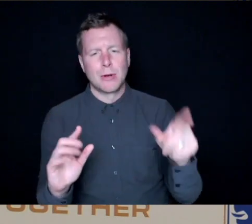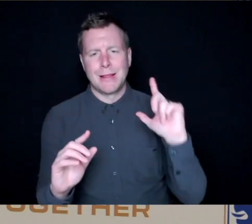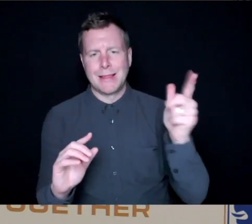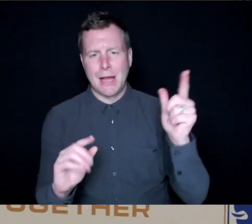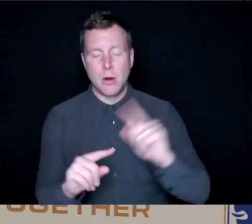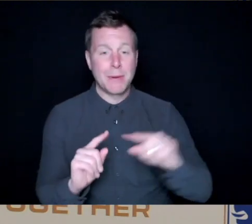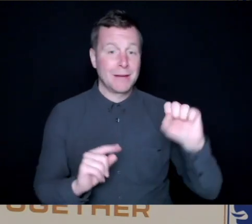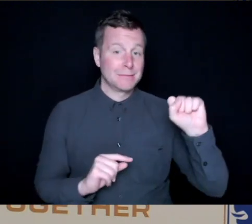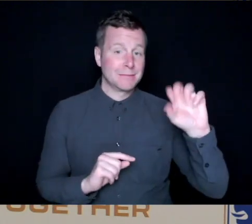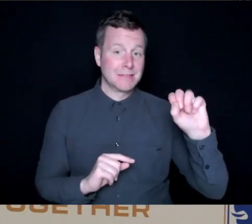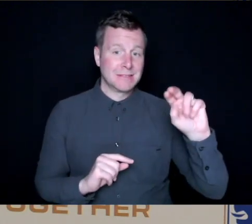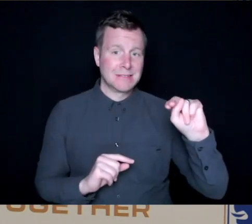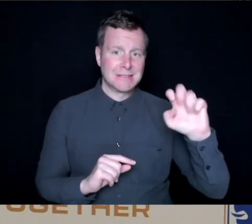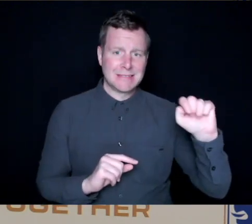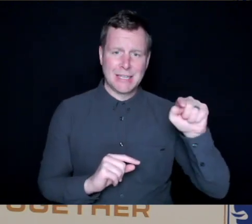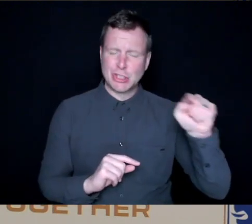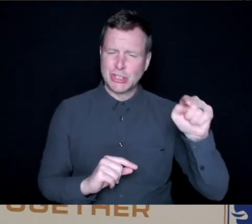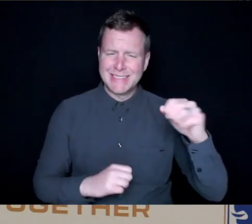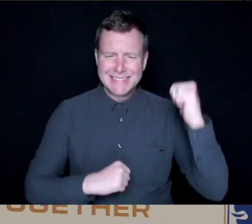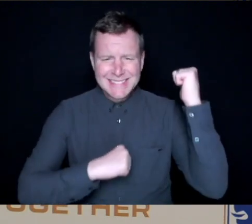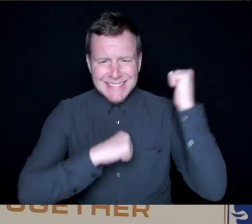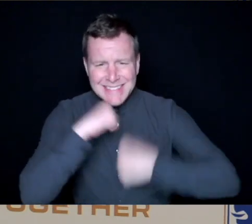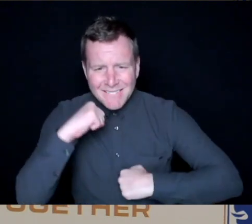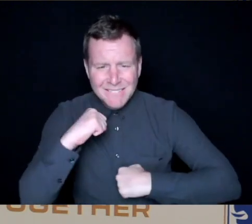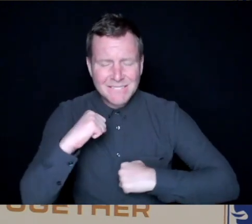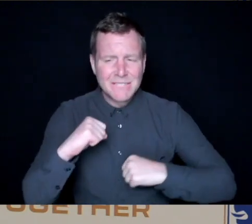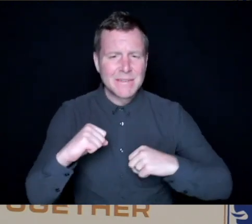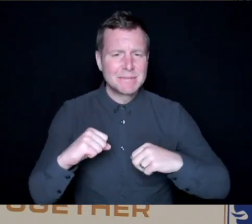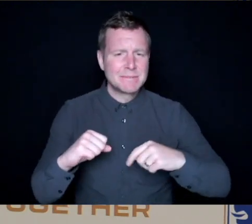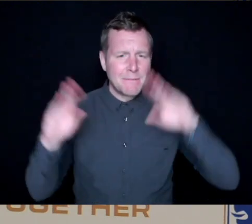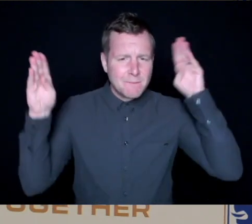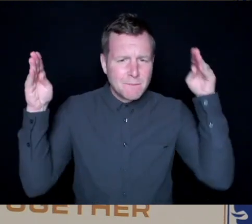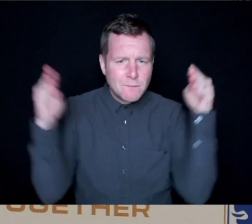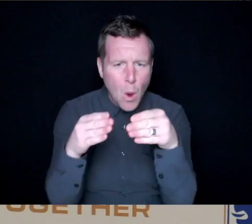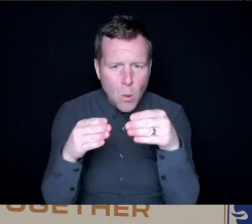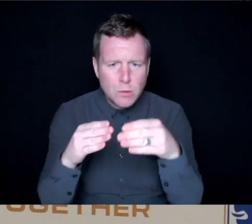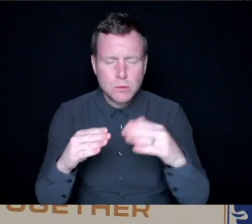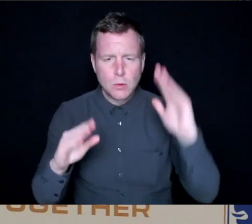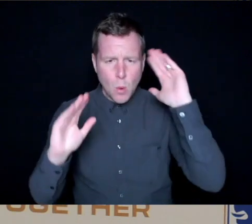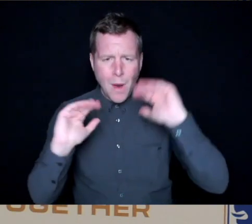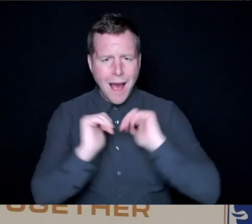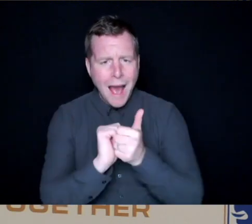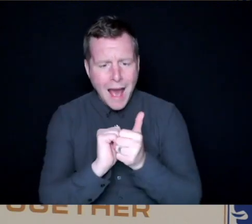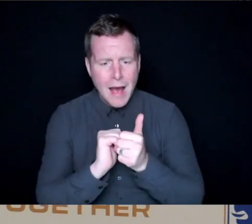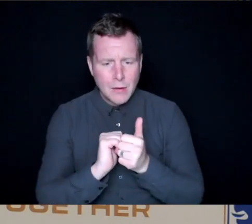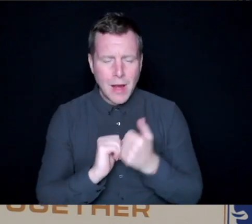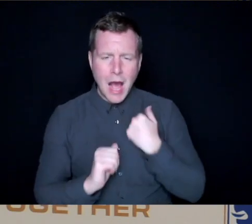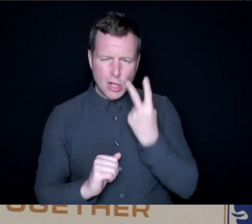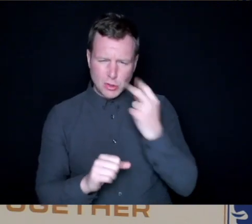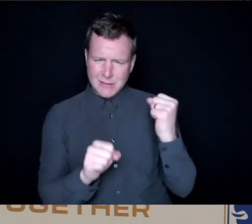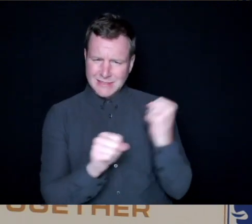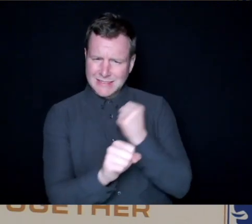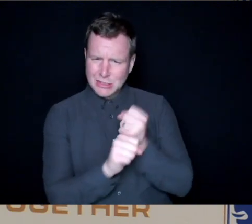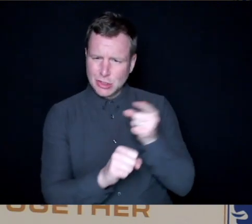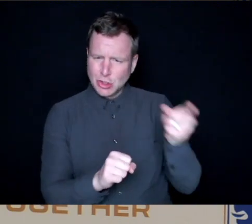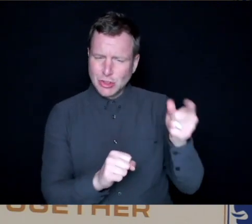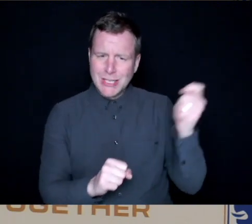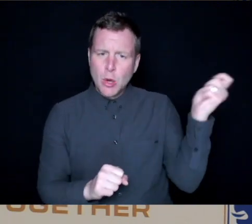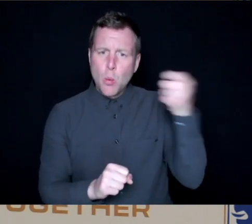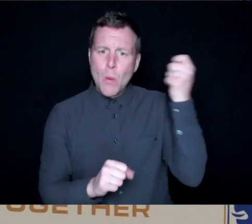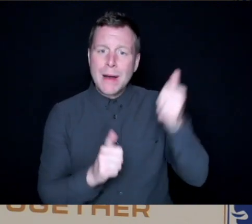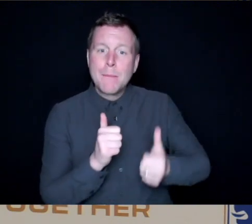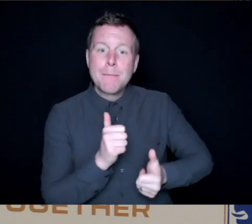I think Sonnet adds this grit and determination and willingness to break play up. And I saw a stat yesterday that she's